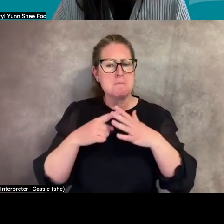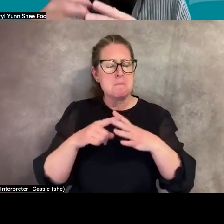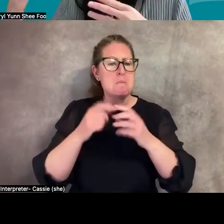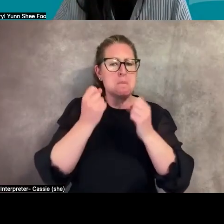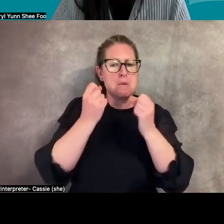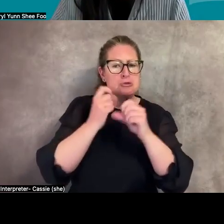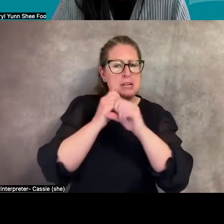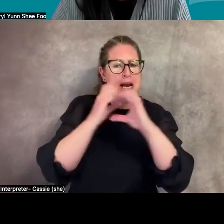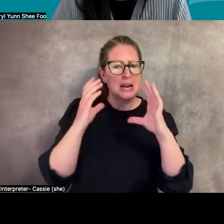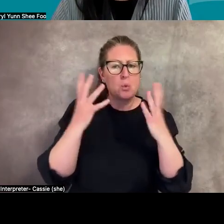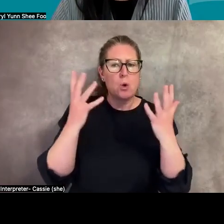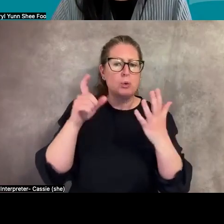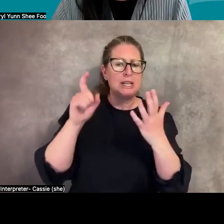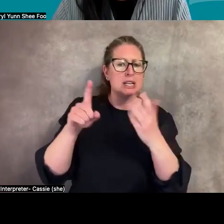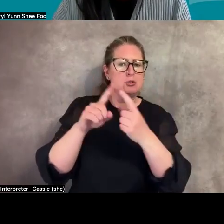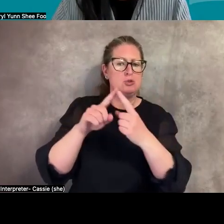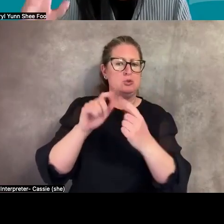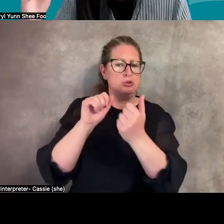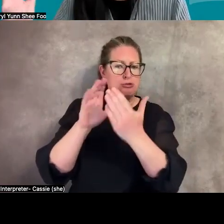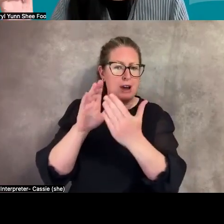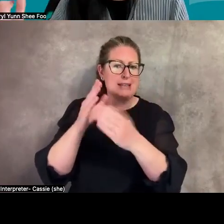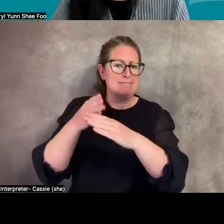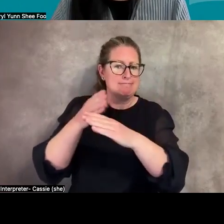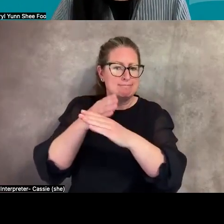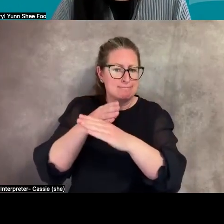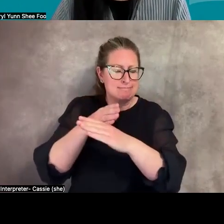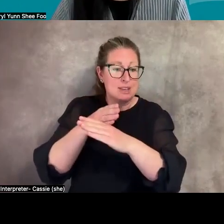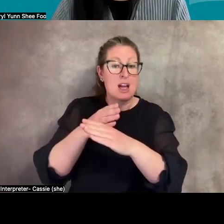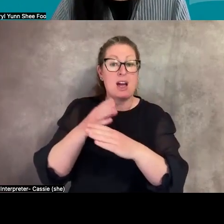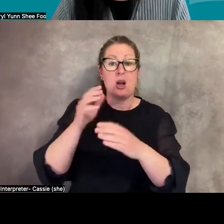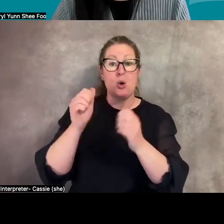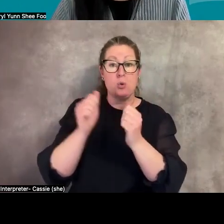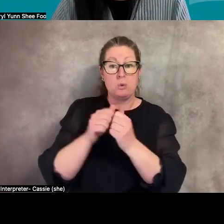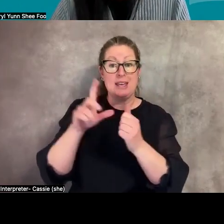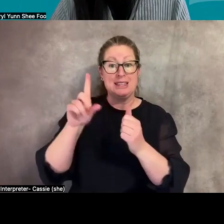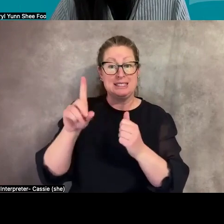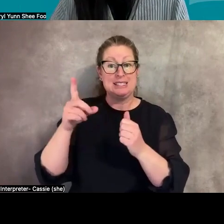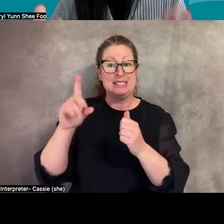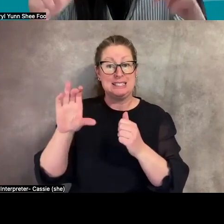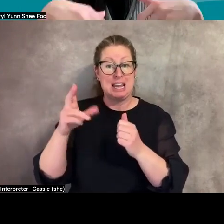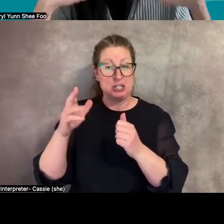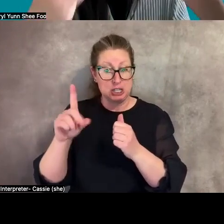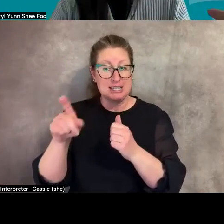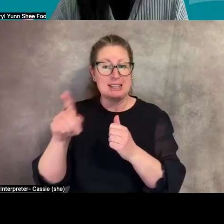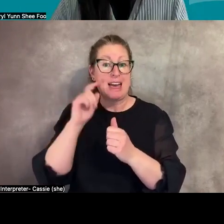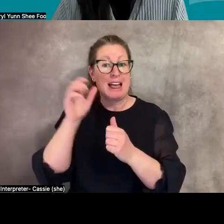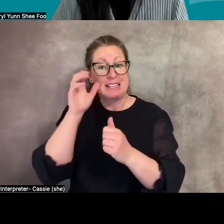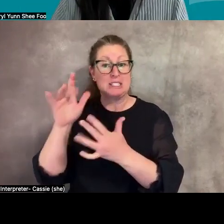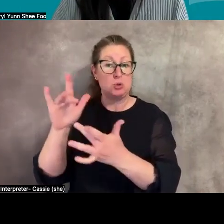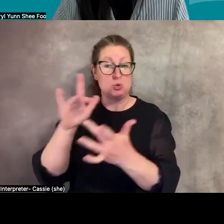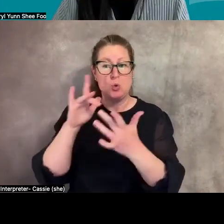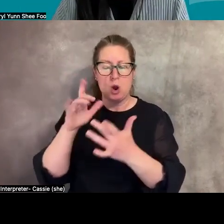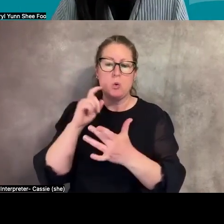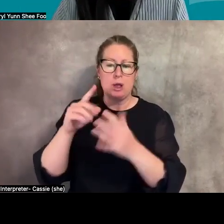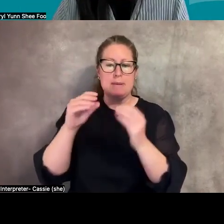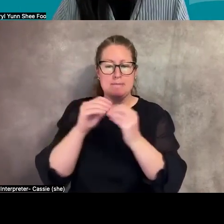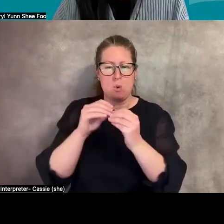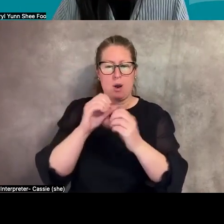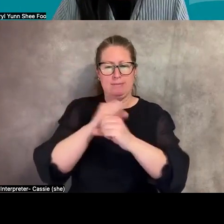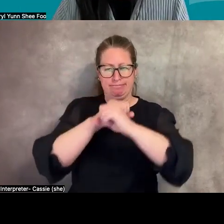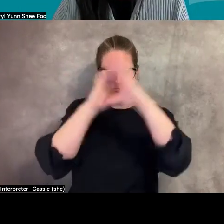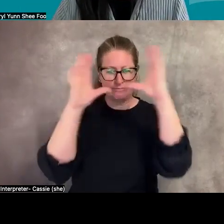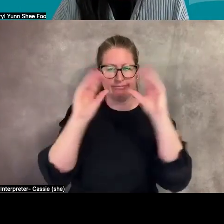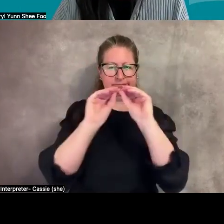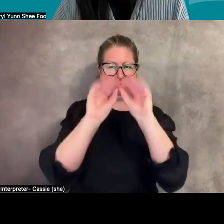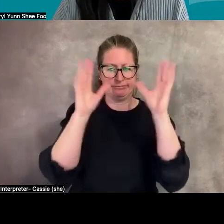And that picture is going to get sharper with the CBHC listening tours, and we're going to extend the same approach to